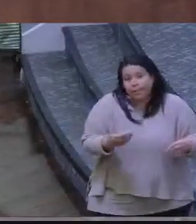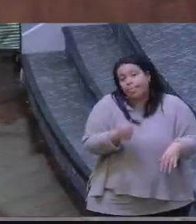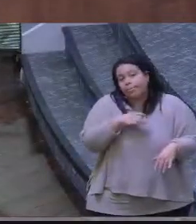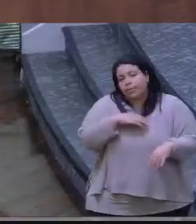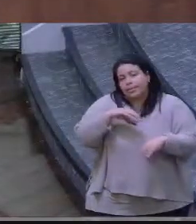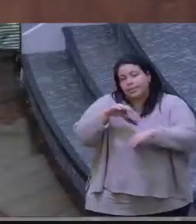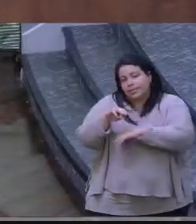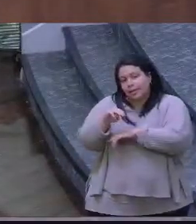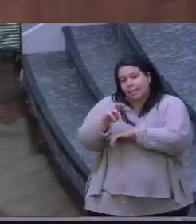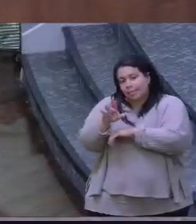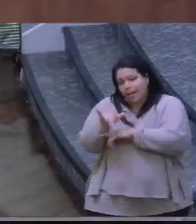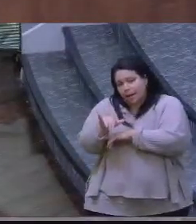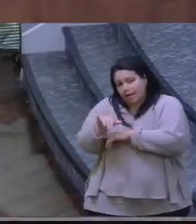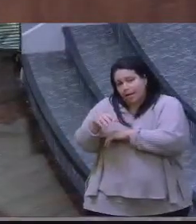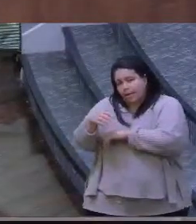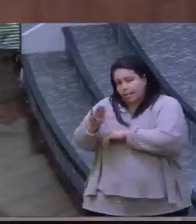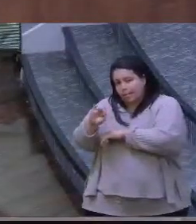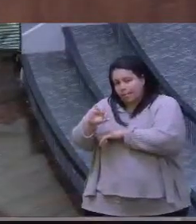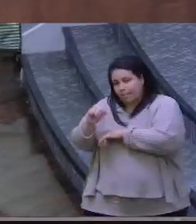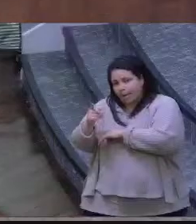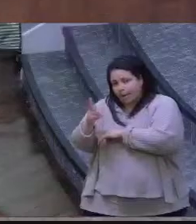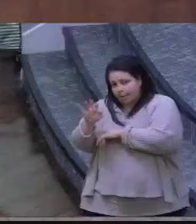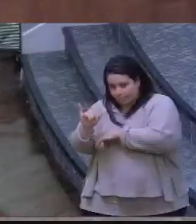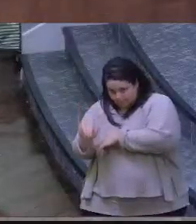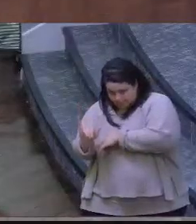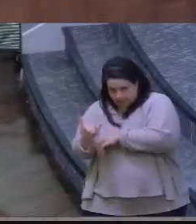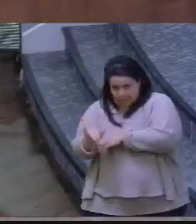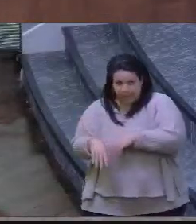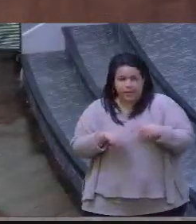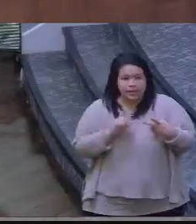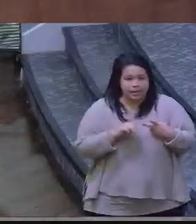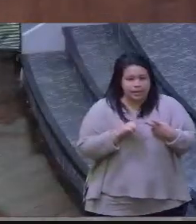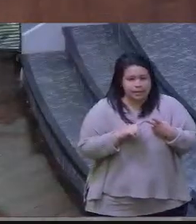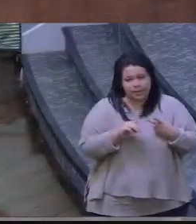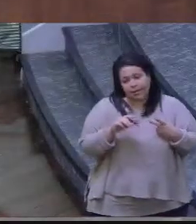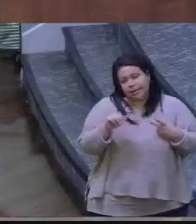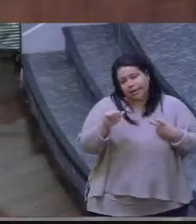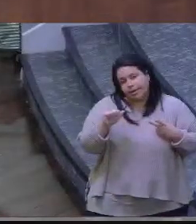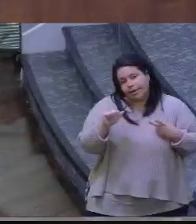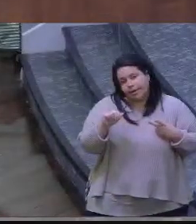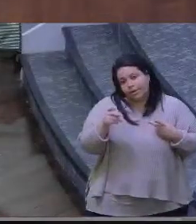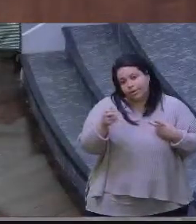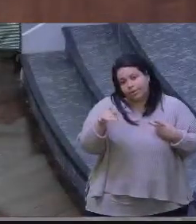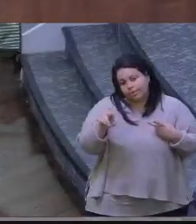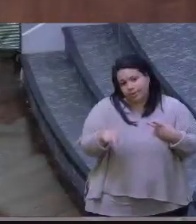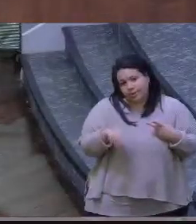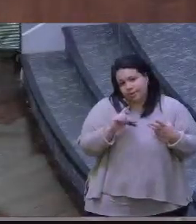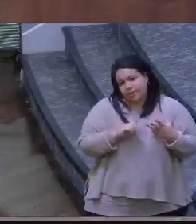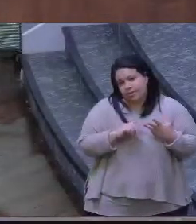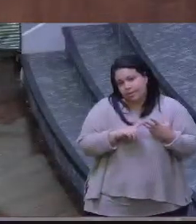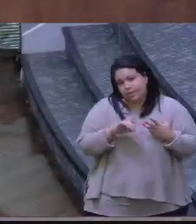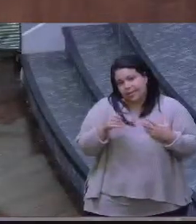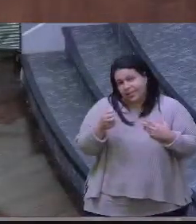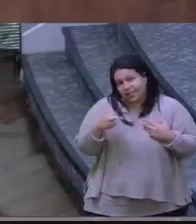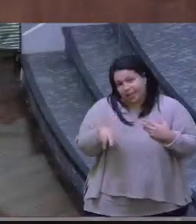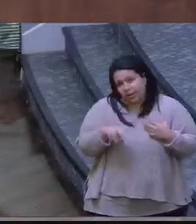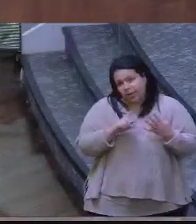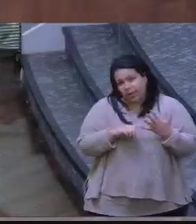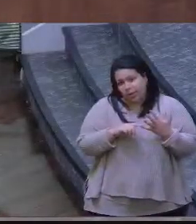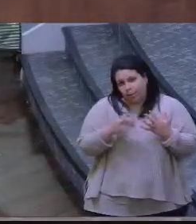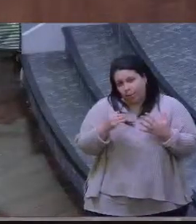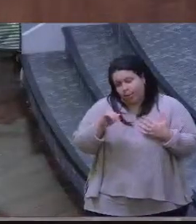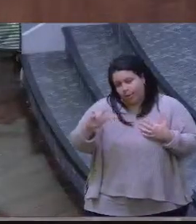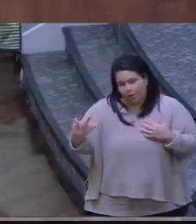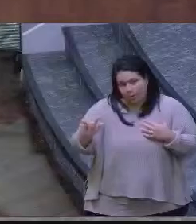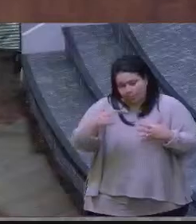2 representative, as well to welcome back Dr. Mombi Anderson, Dr. Patricia Yeager, and Ms. Nicole Hull. We